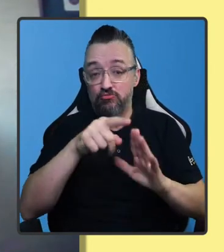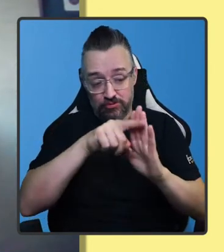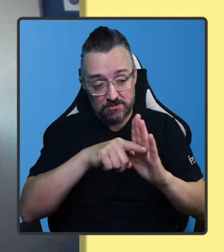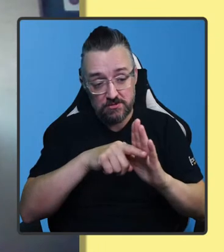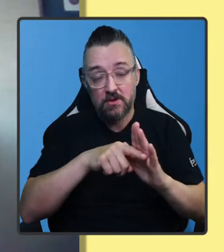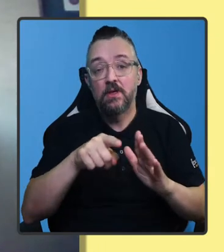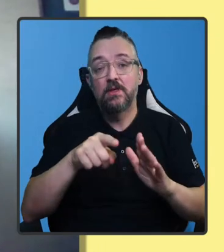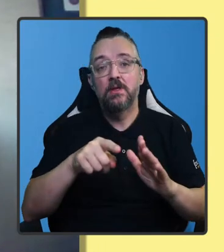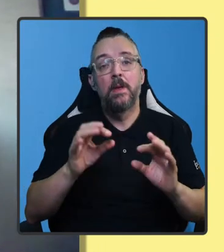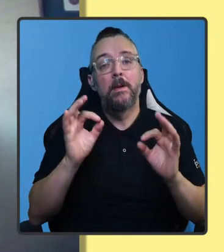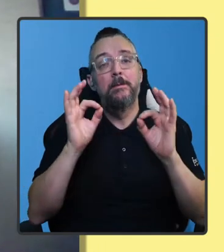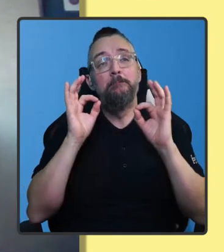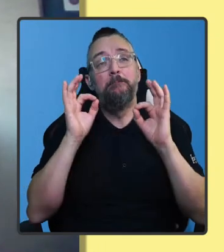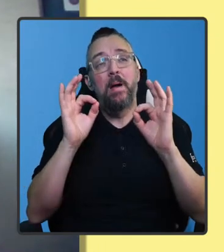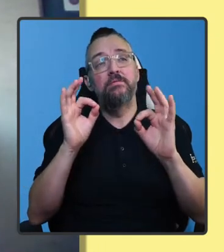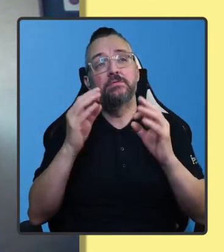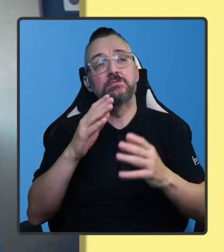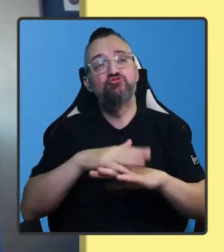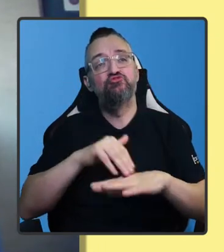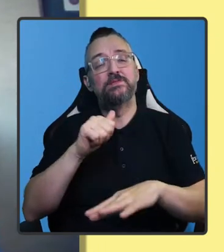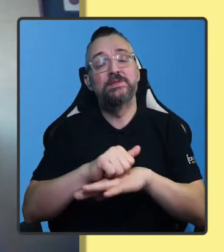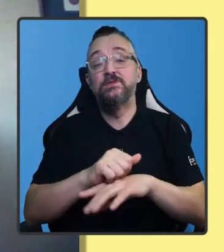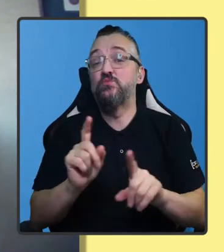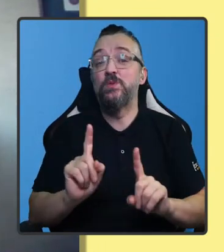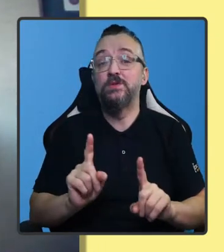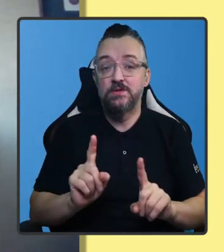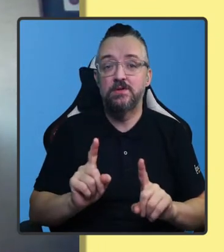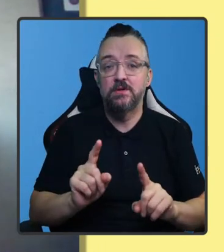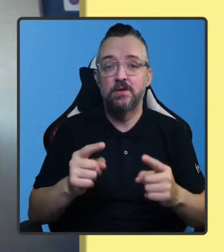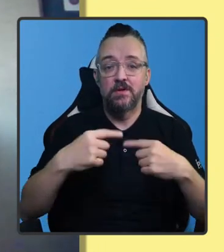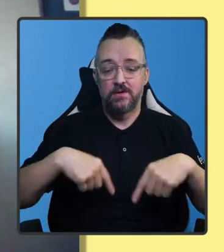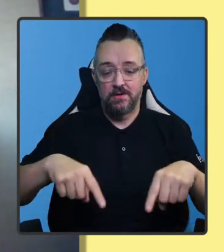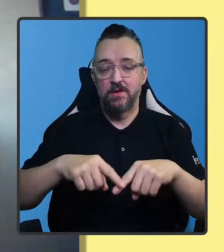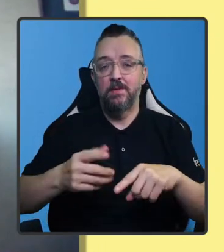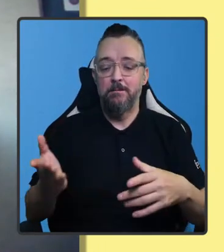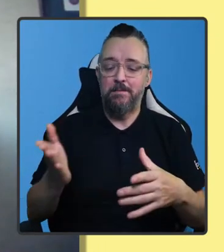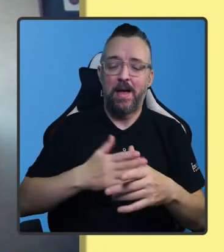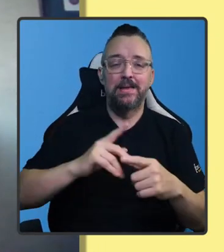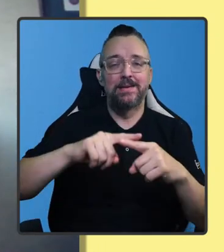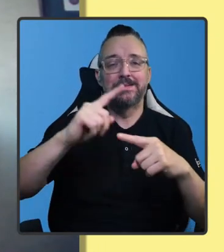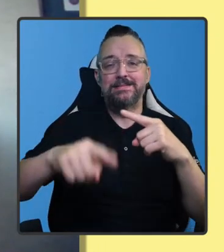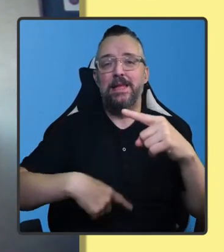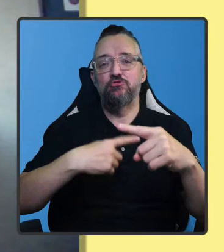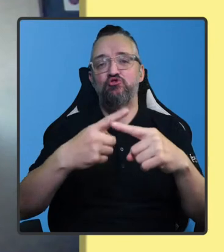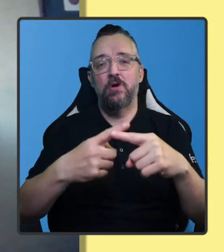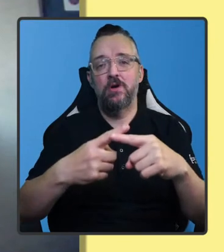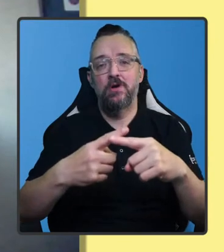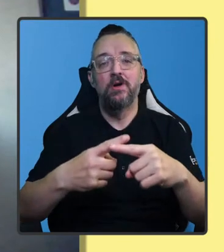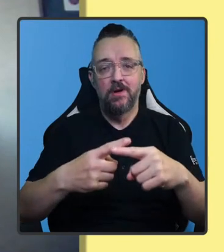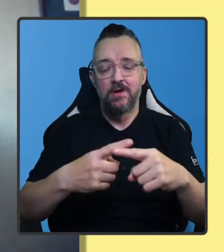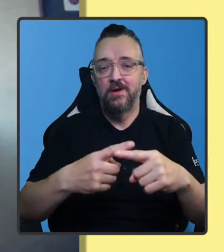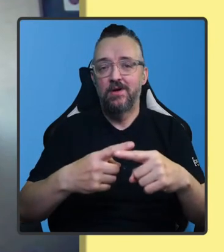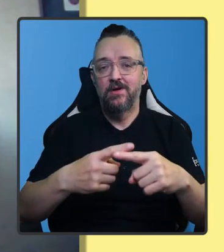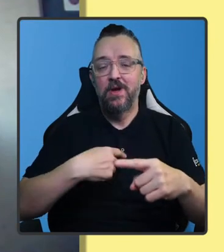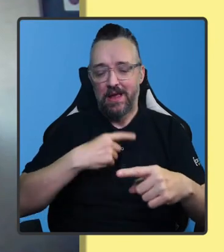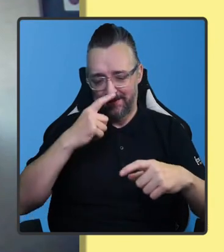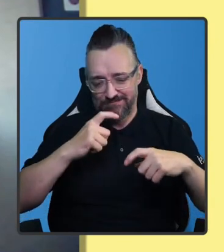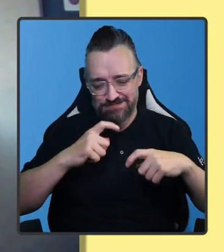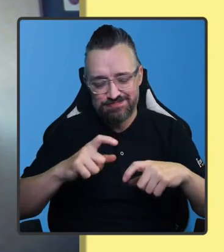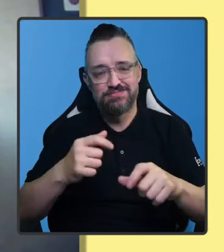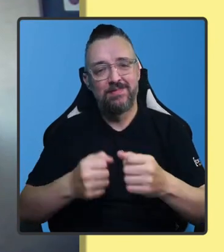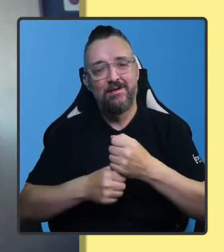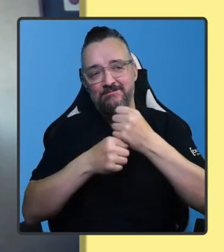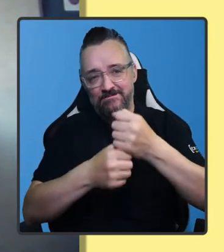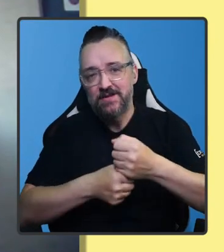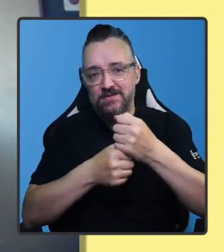Christmas present we can have is to make sure we're all here again next Christmas safe and well and ready to carry forward the fight for our